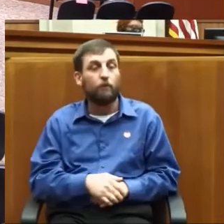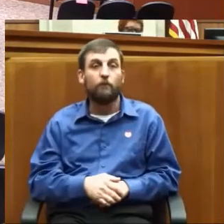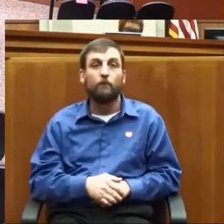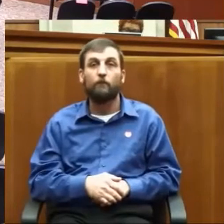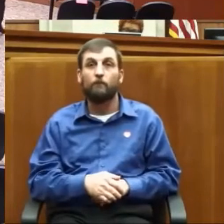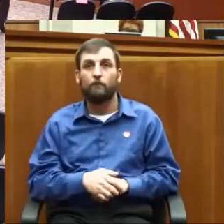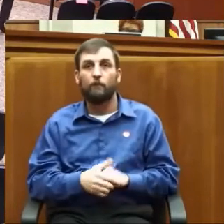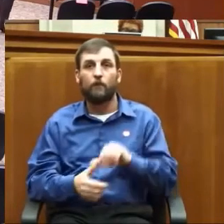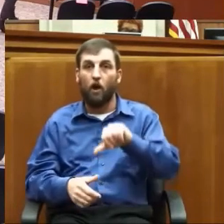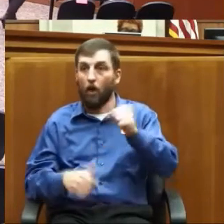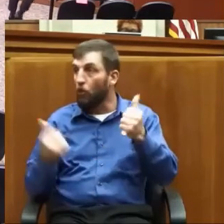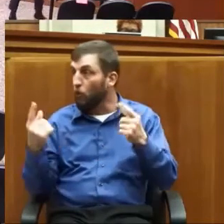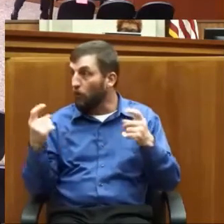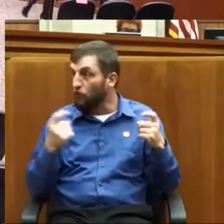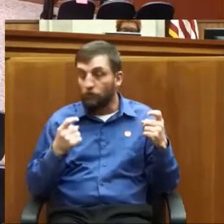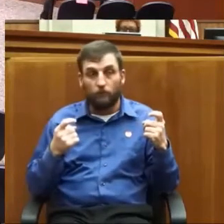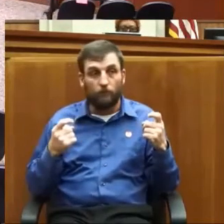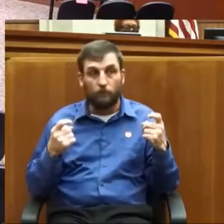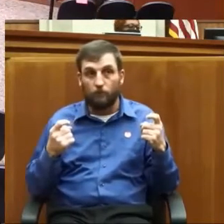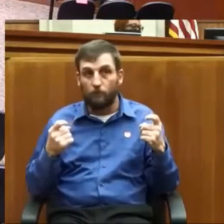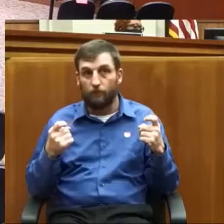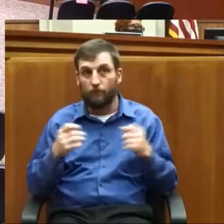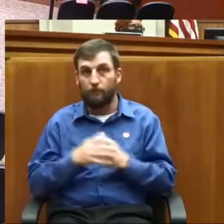Any other questions, members?